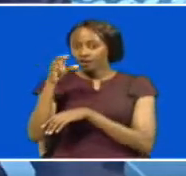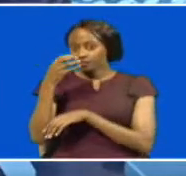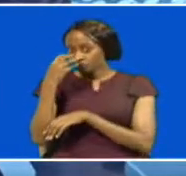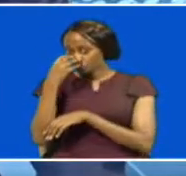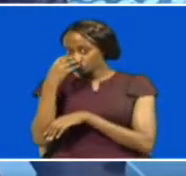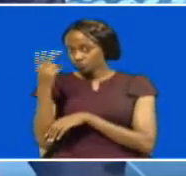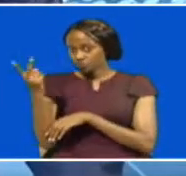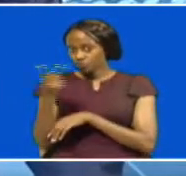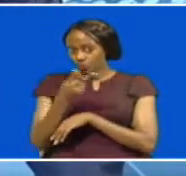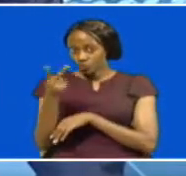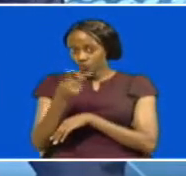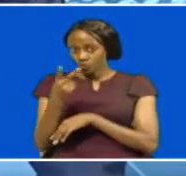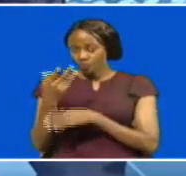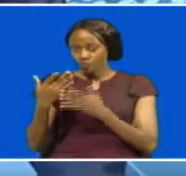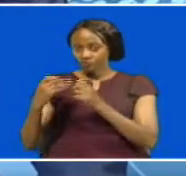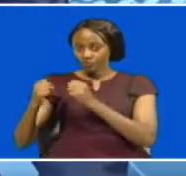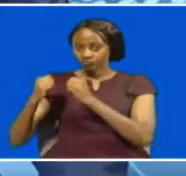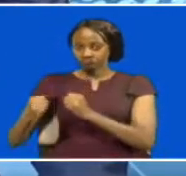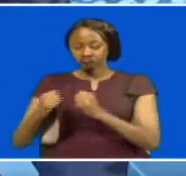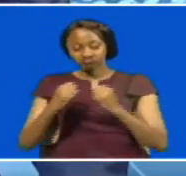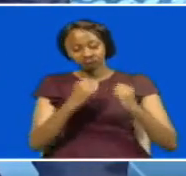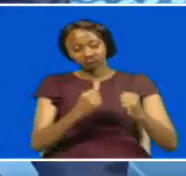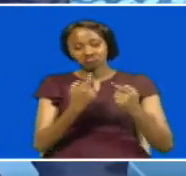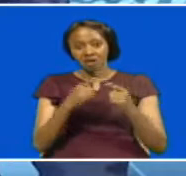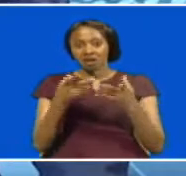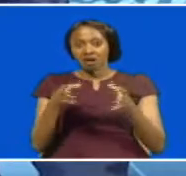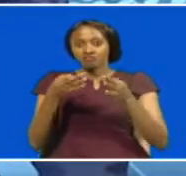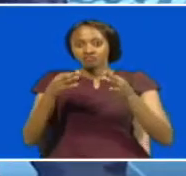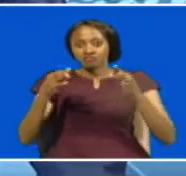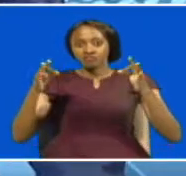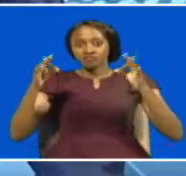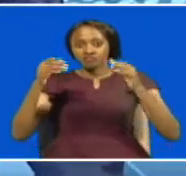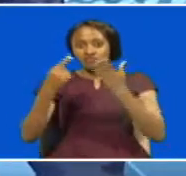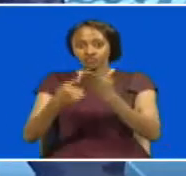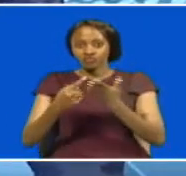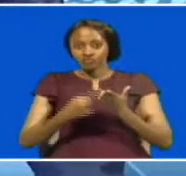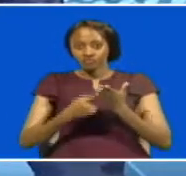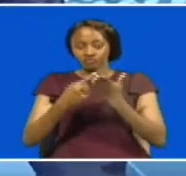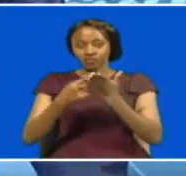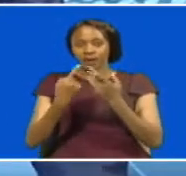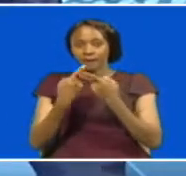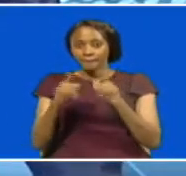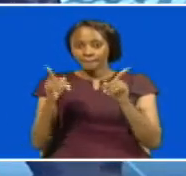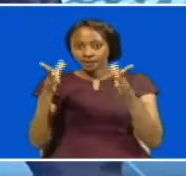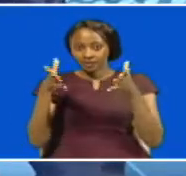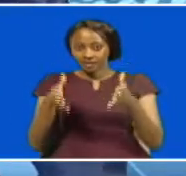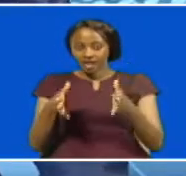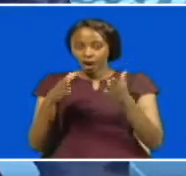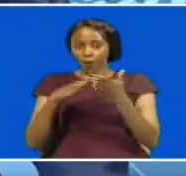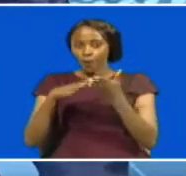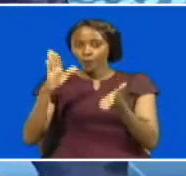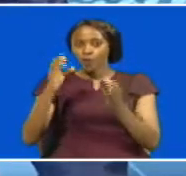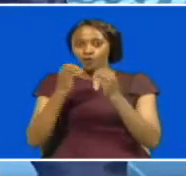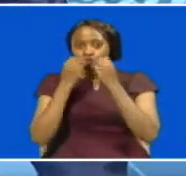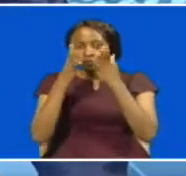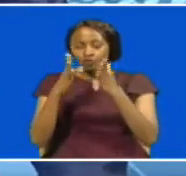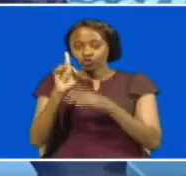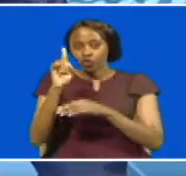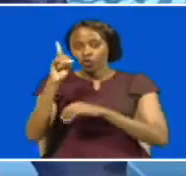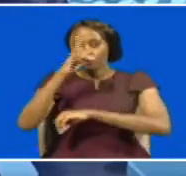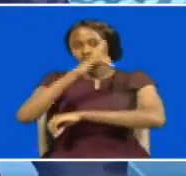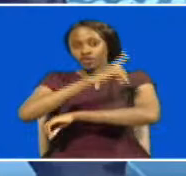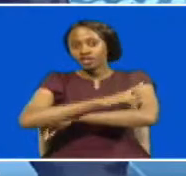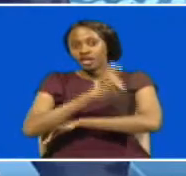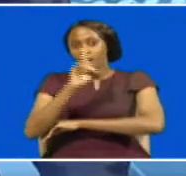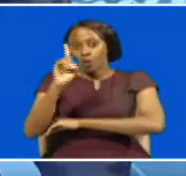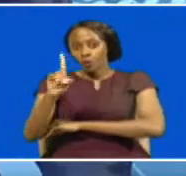their hard stances. KTN's political affairs reporter Emmanuel Tor with the details of day one of the